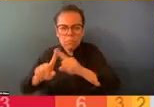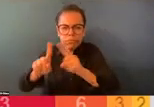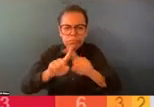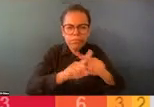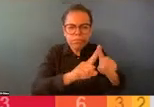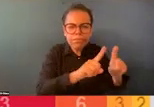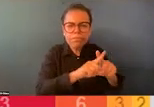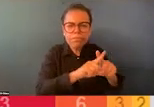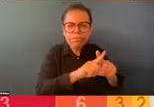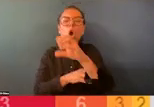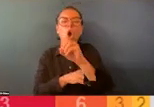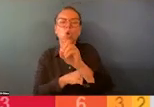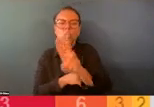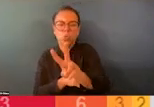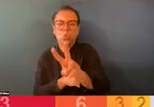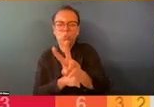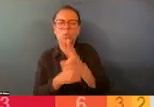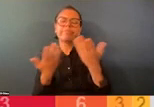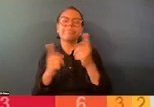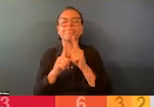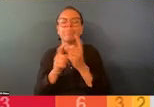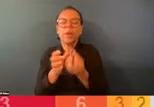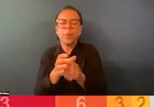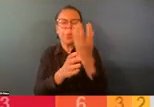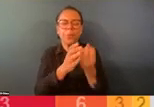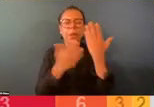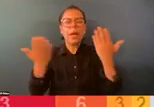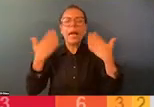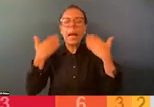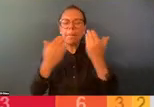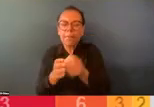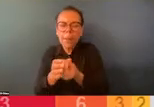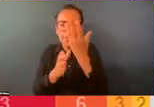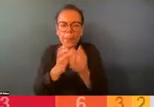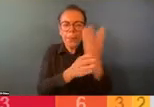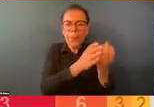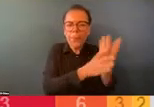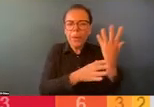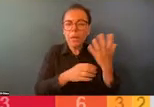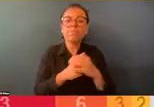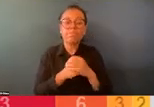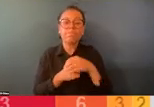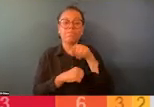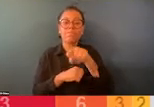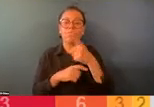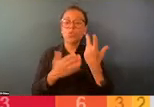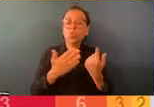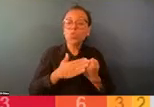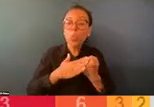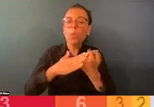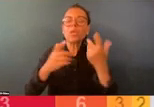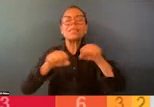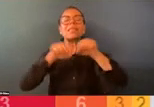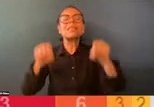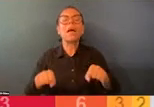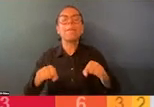considerable greenhouse gas contributors. Abt USAID funded local health system sustainability project